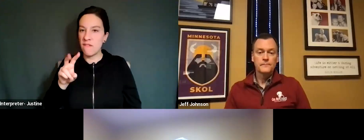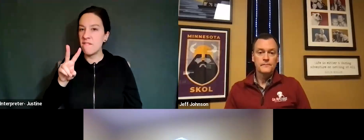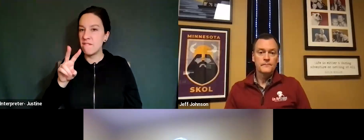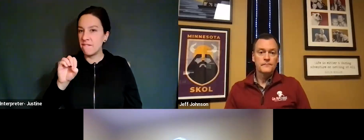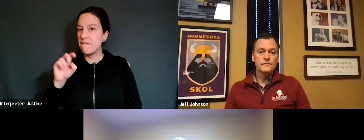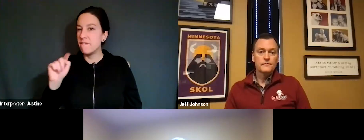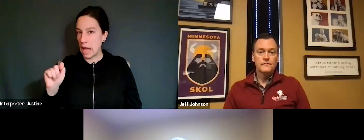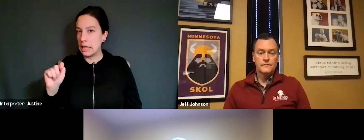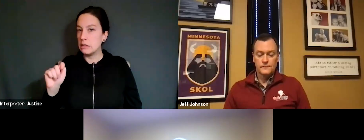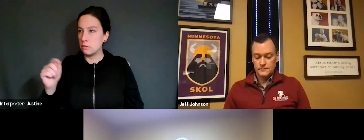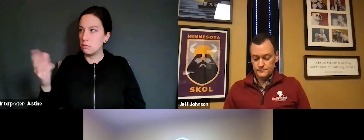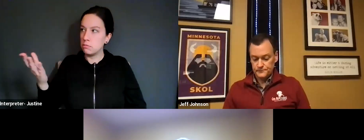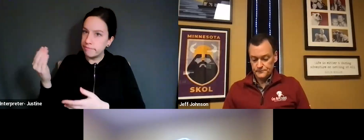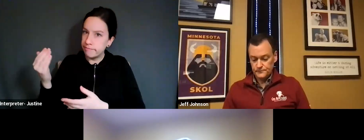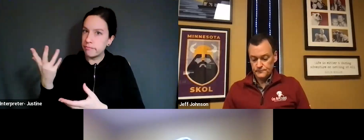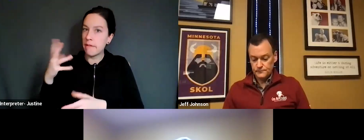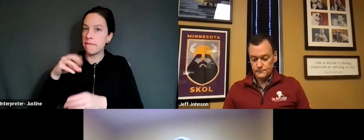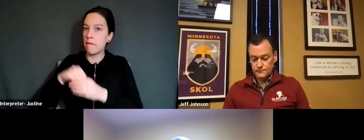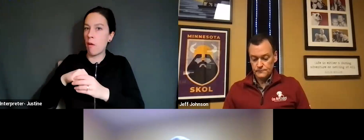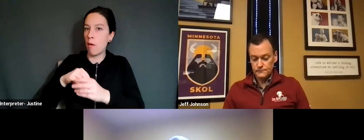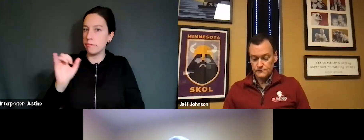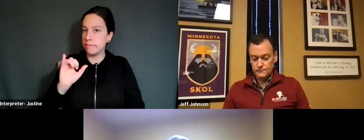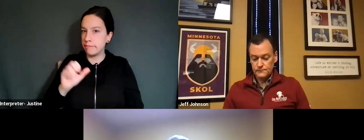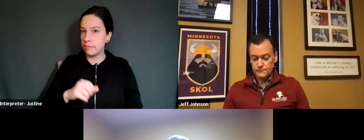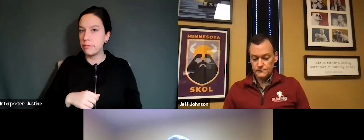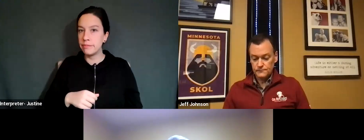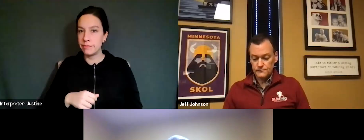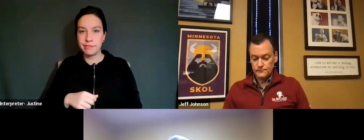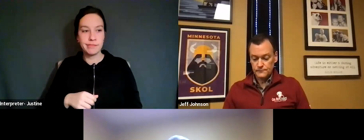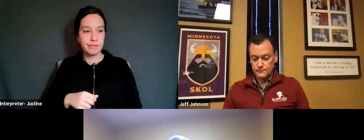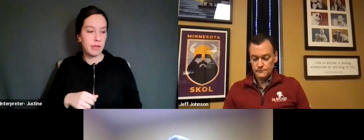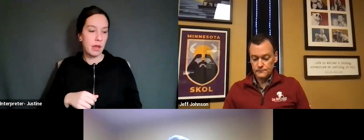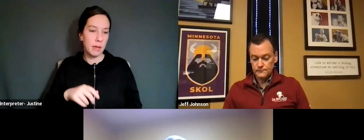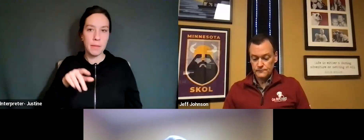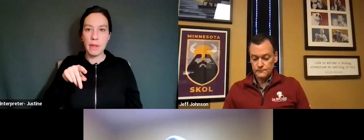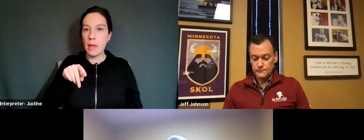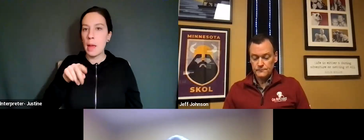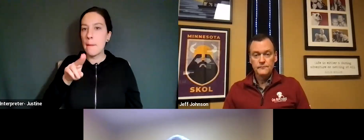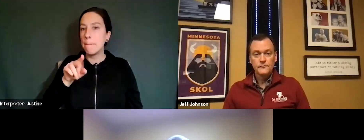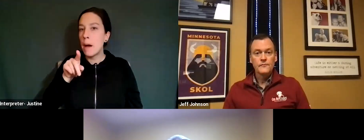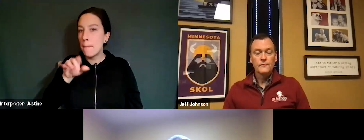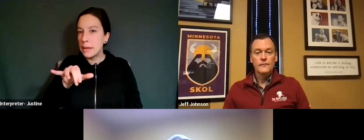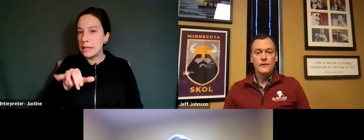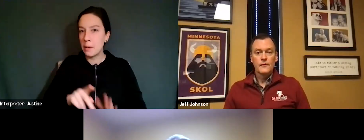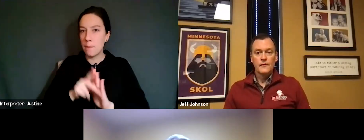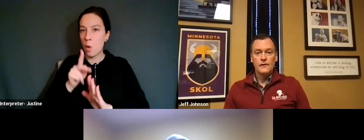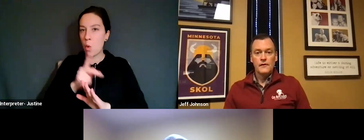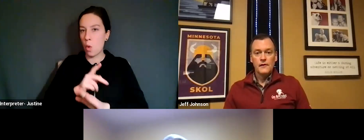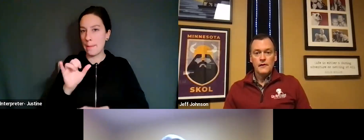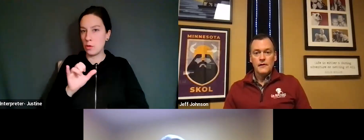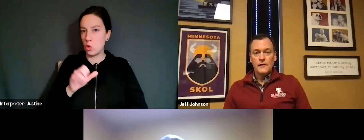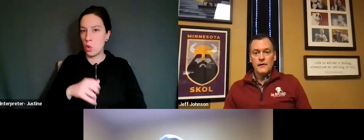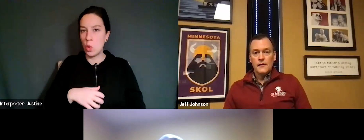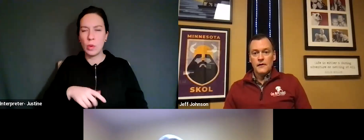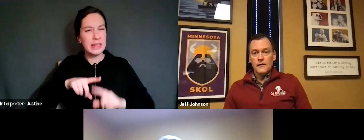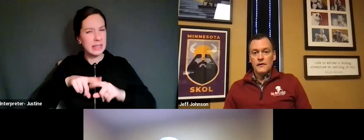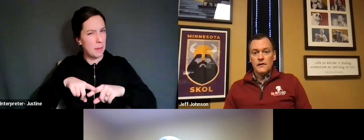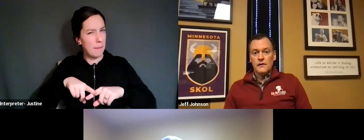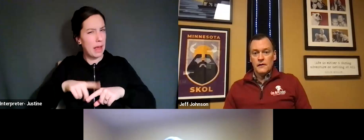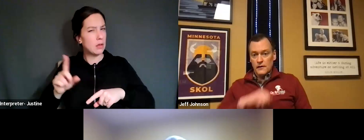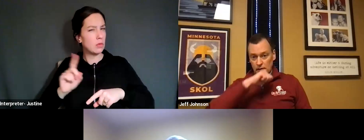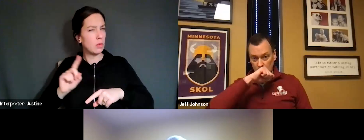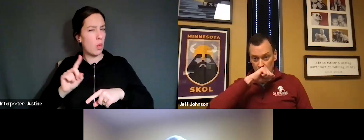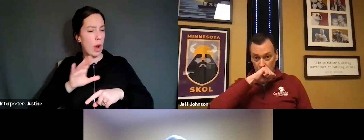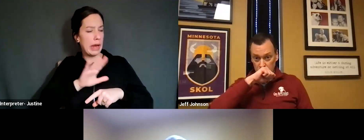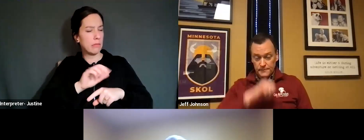our veterinarian involved, along with, you know, puppy program and trainers, depending on what stage of training that dog happens to be in.